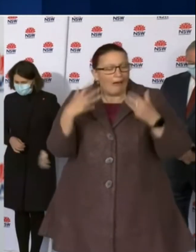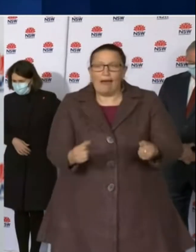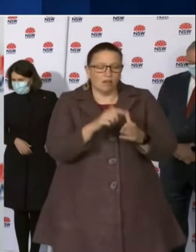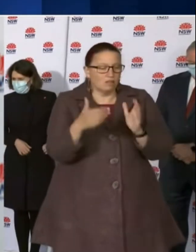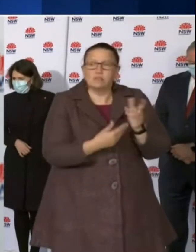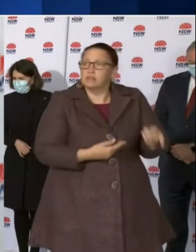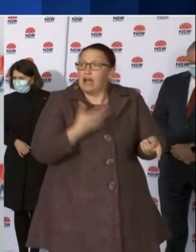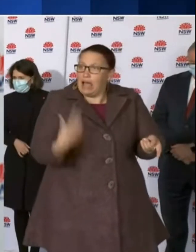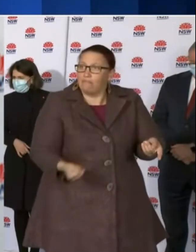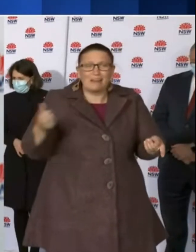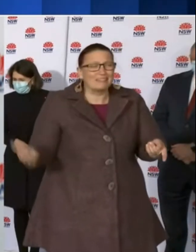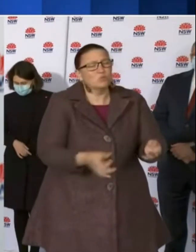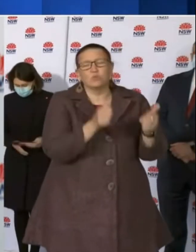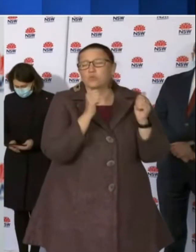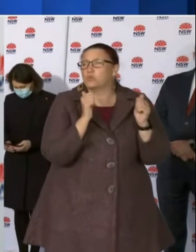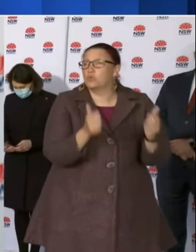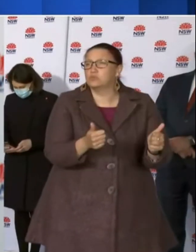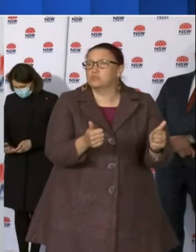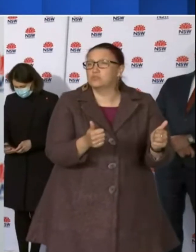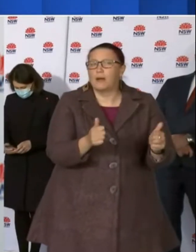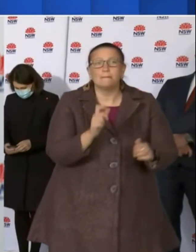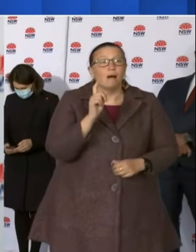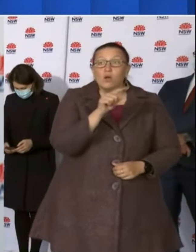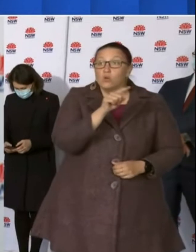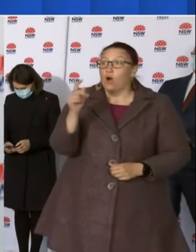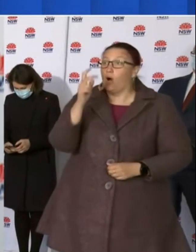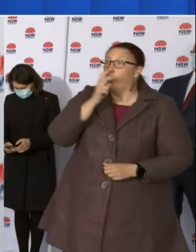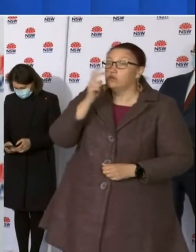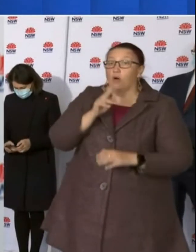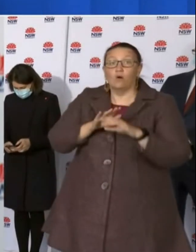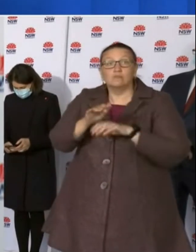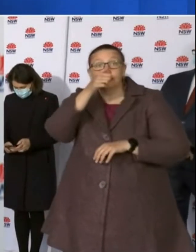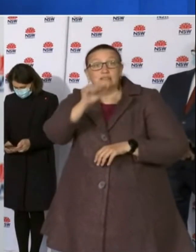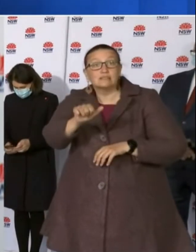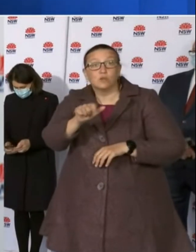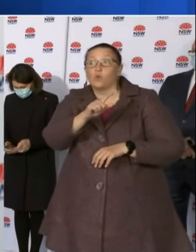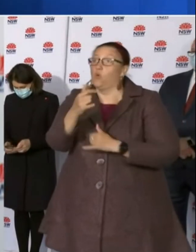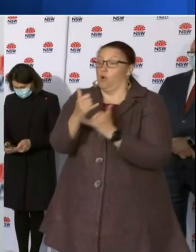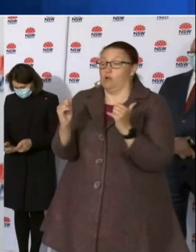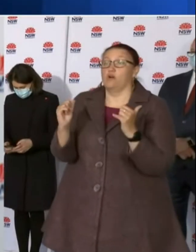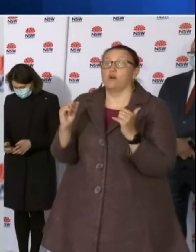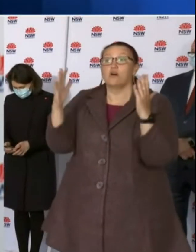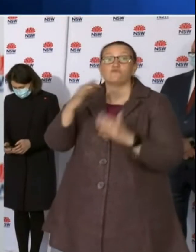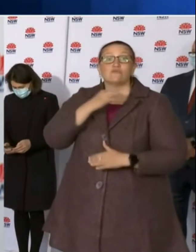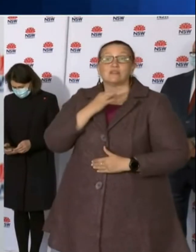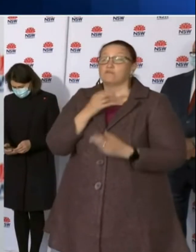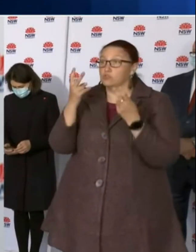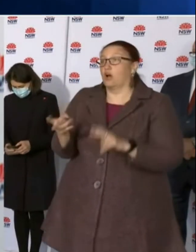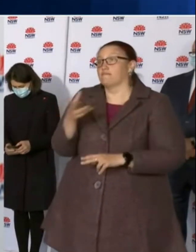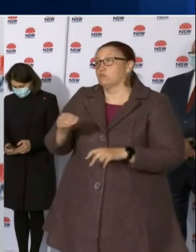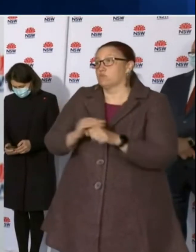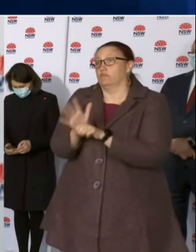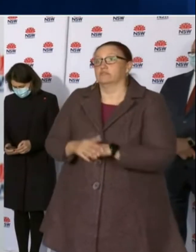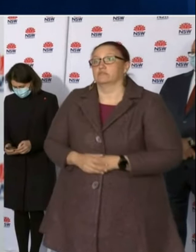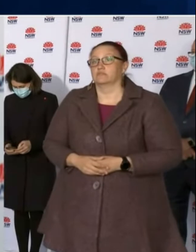hospitalisation and death is very high as age increases. It is present across all age groups, so I just would urge people to